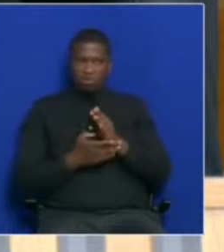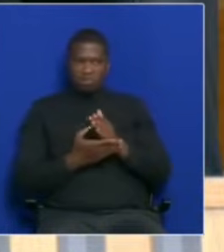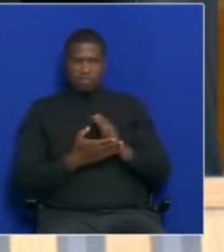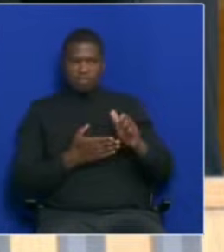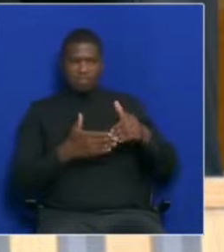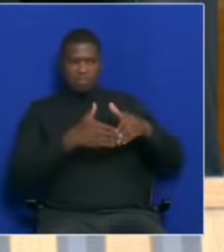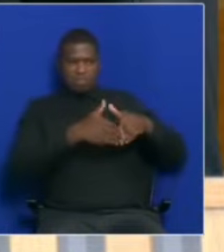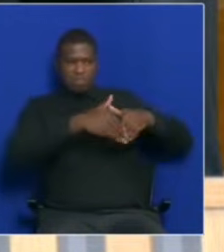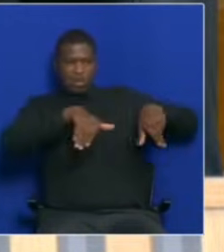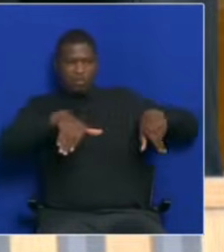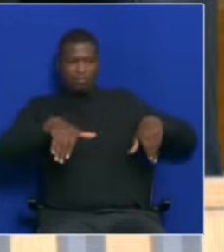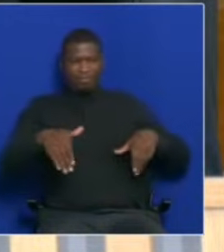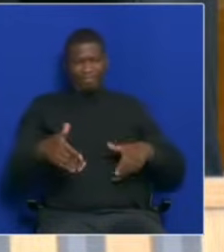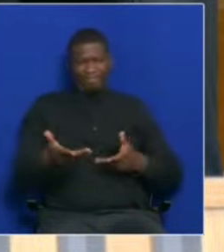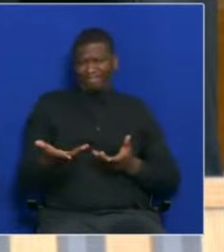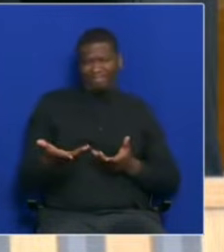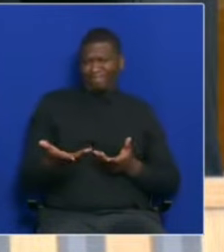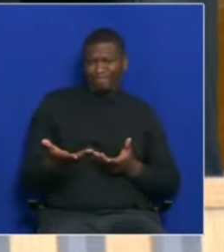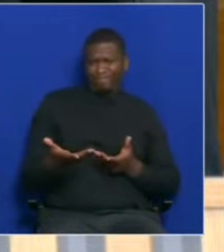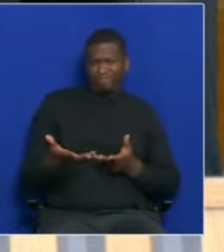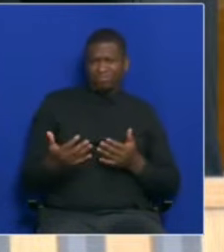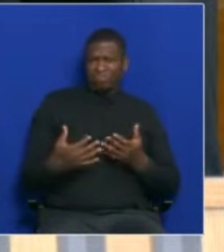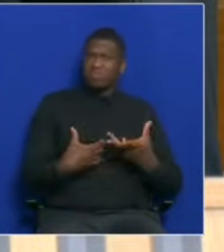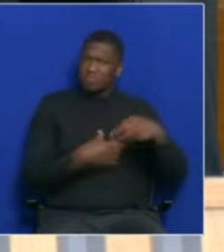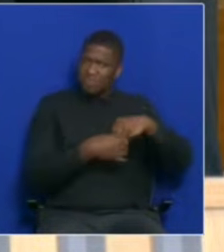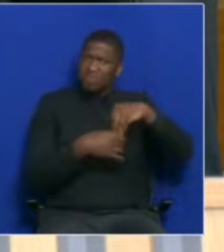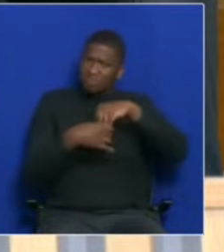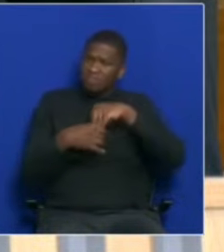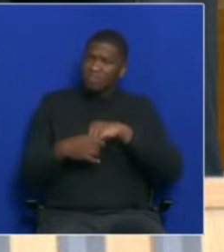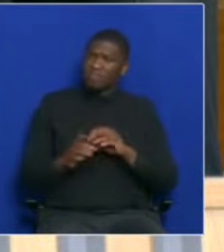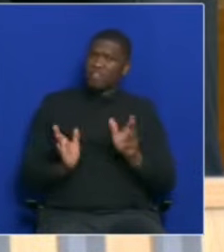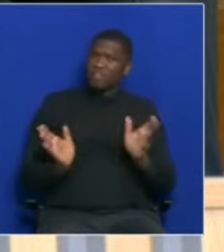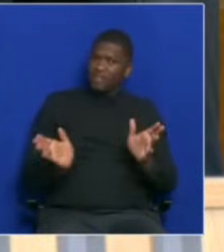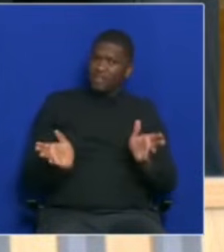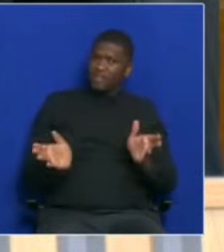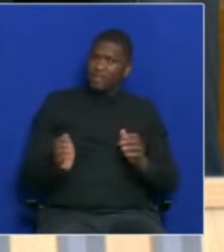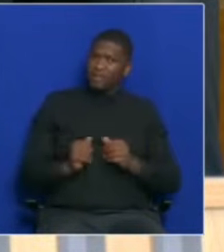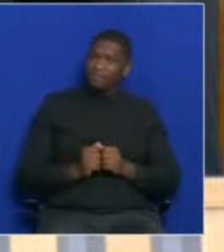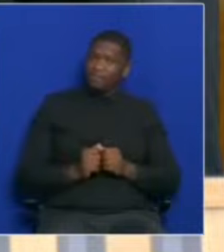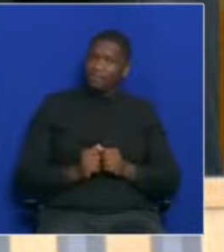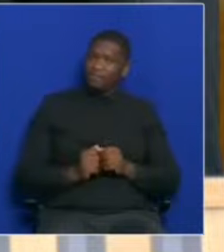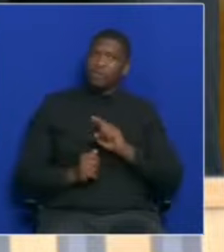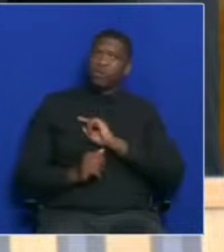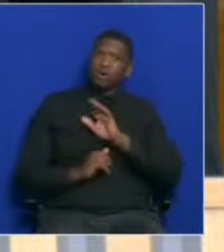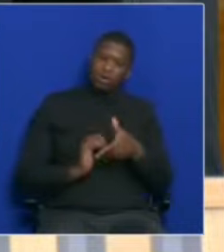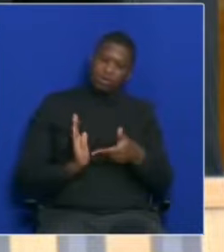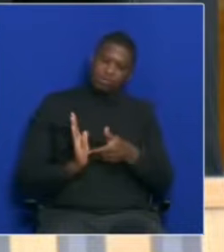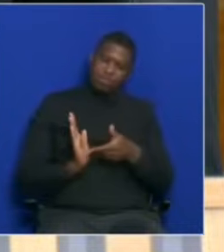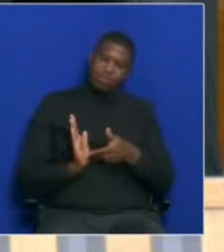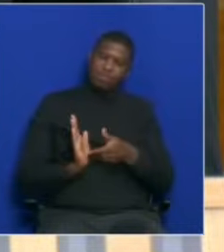from these matters, as covered in the presentation at least.